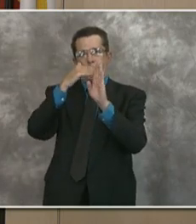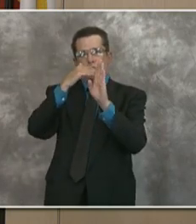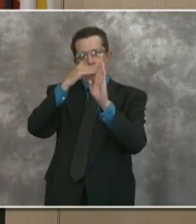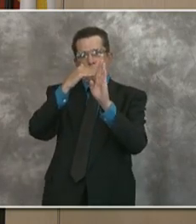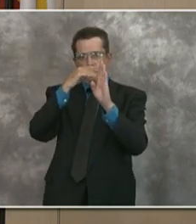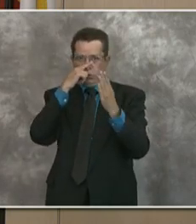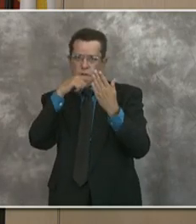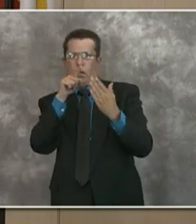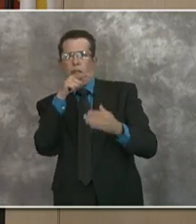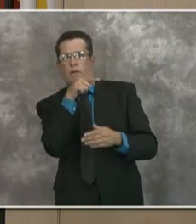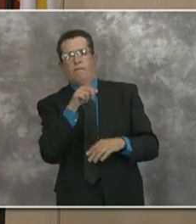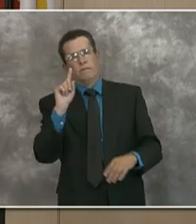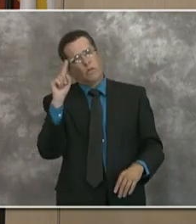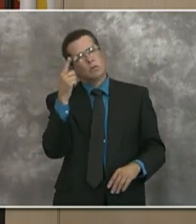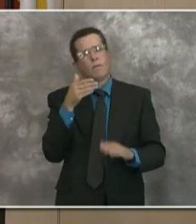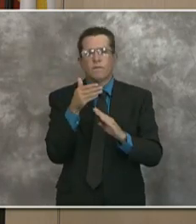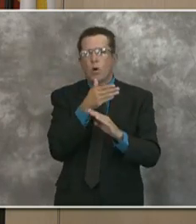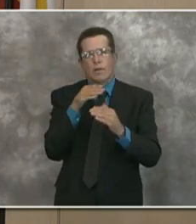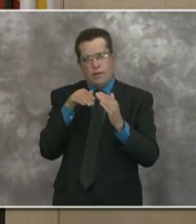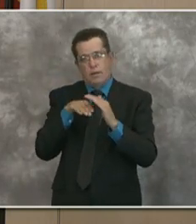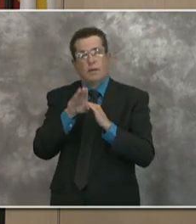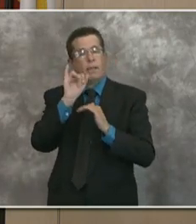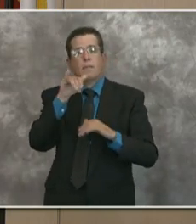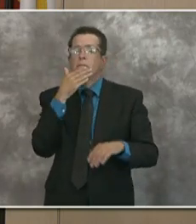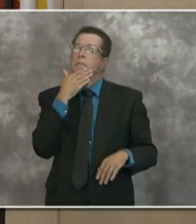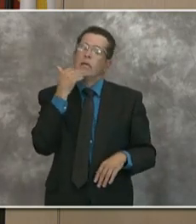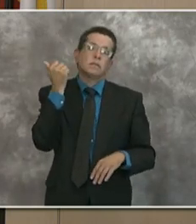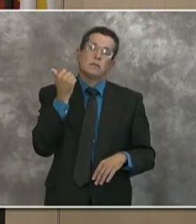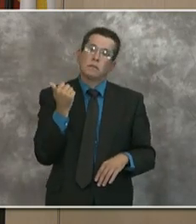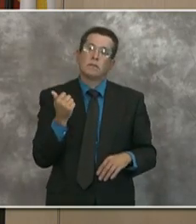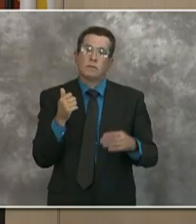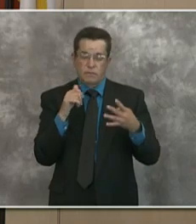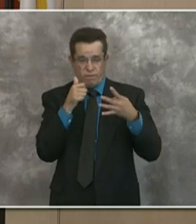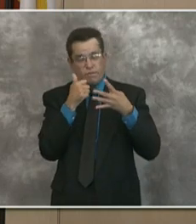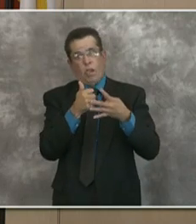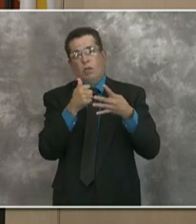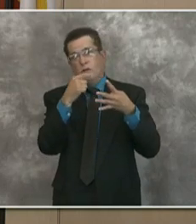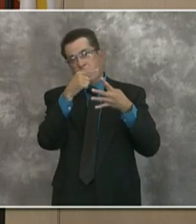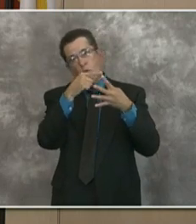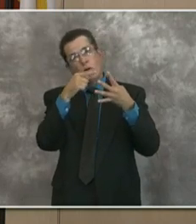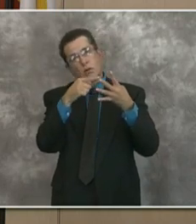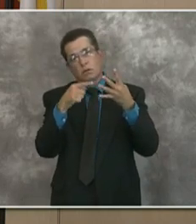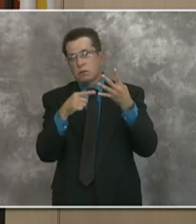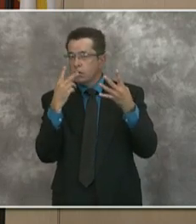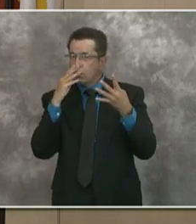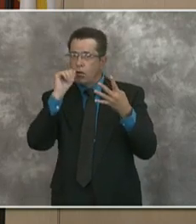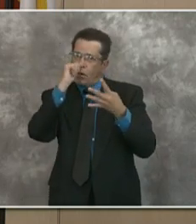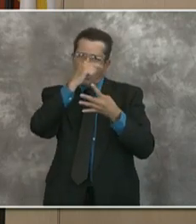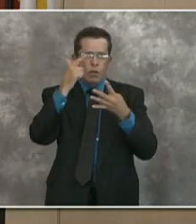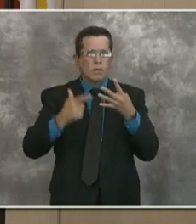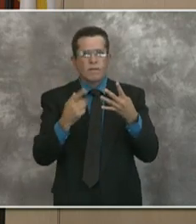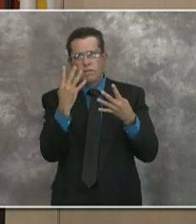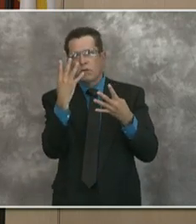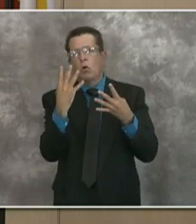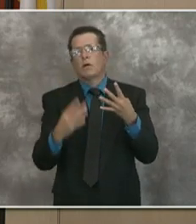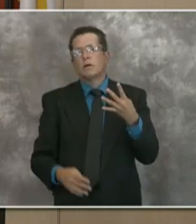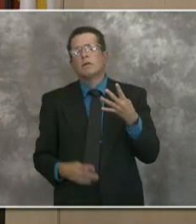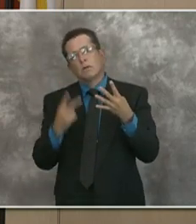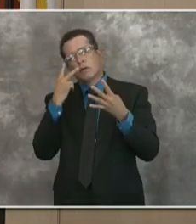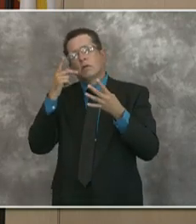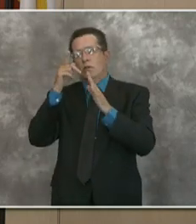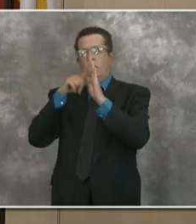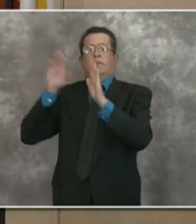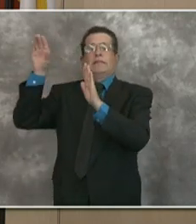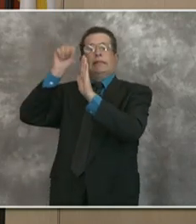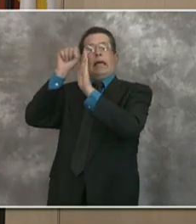temperature screening. So those are the best practices. And as you will look at all of the interim, the guidance from the